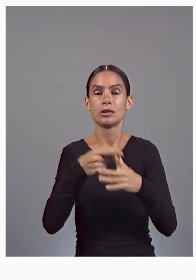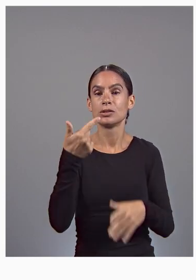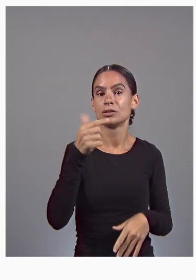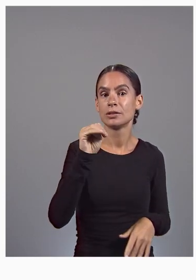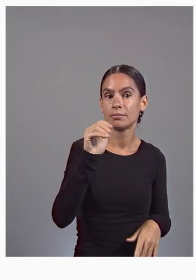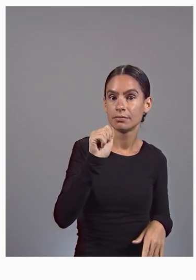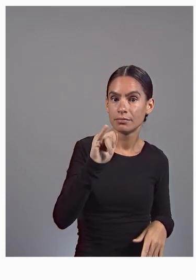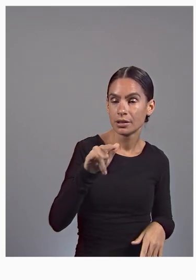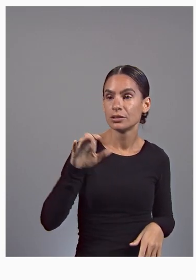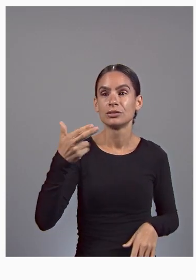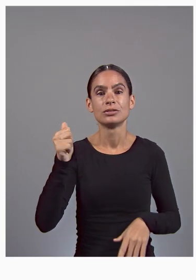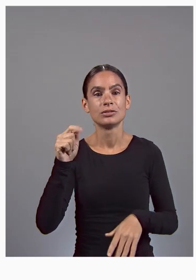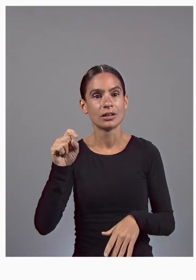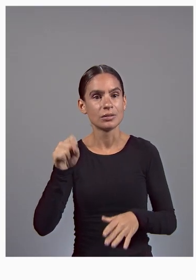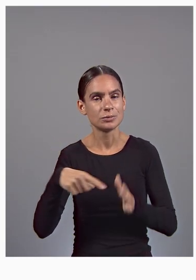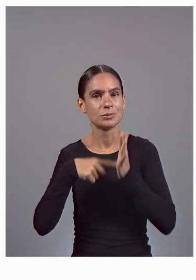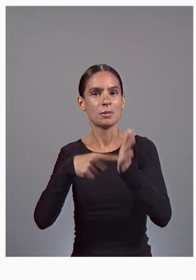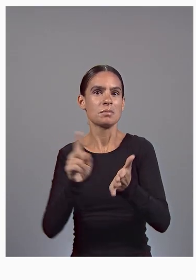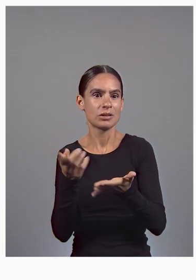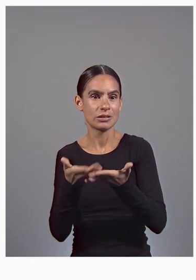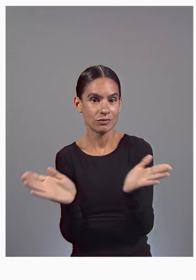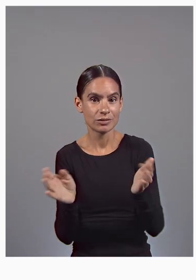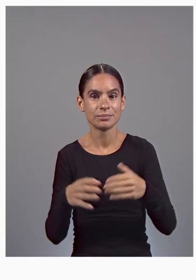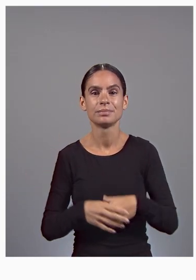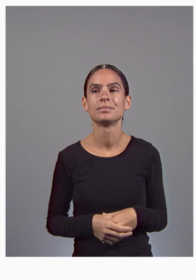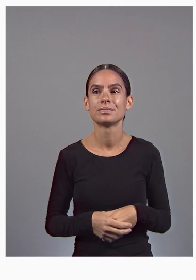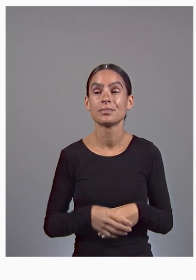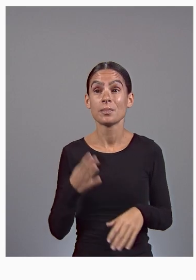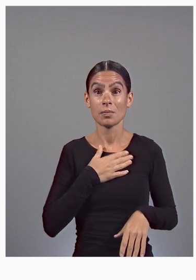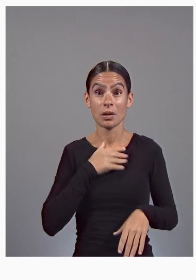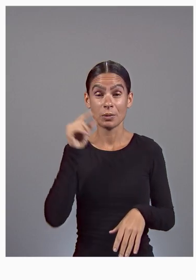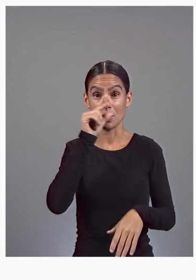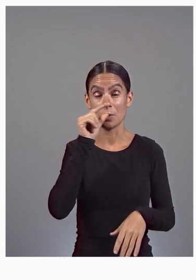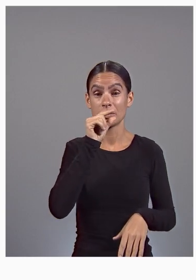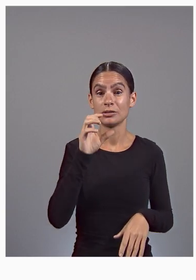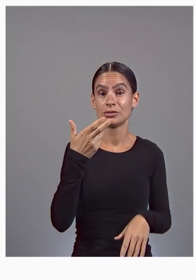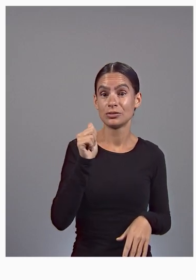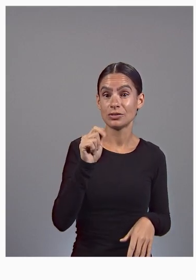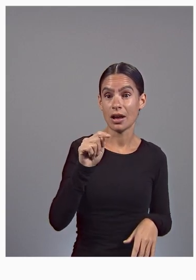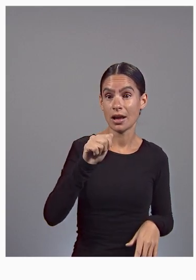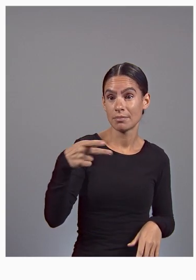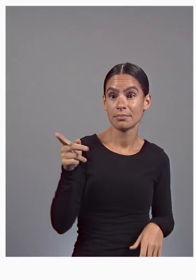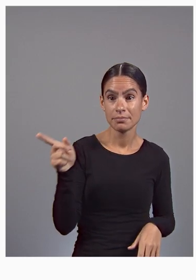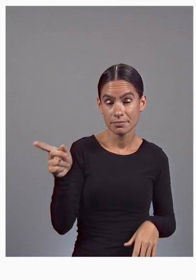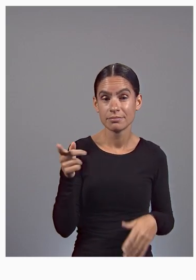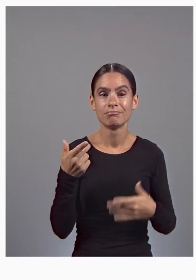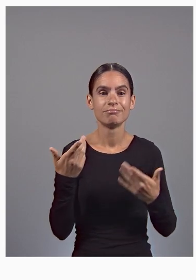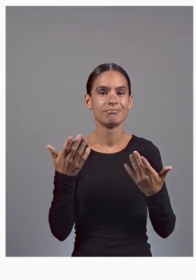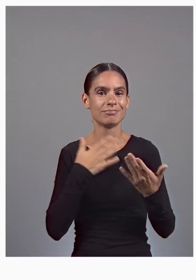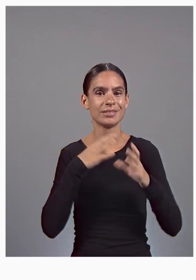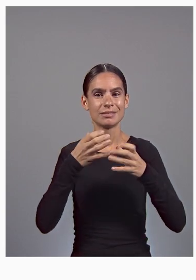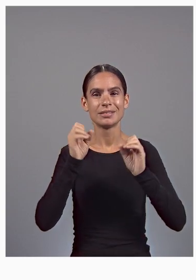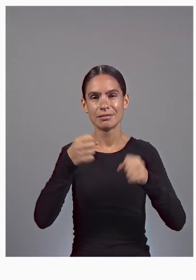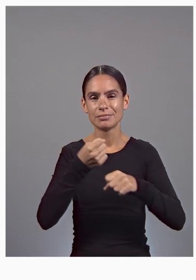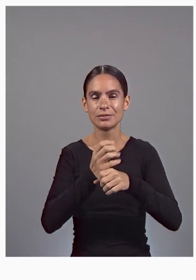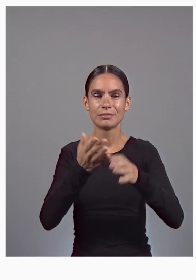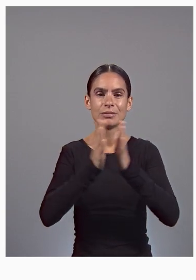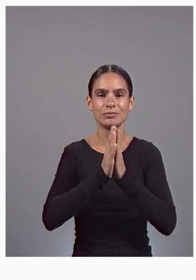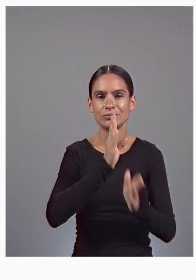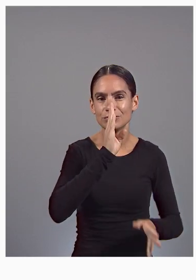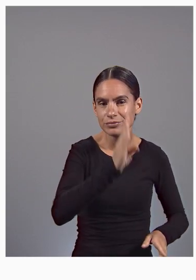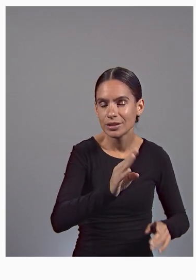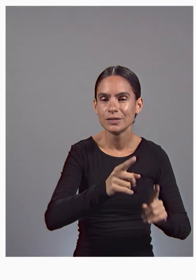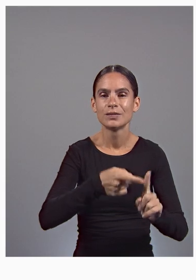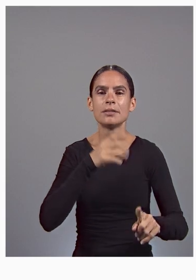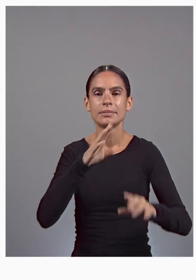are. Here is my Google Chat app. With this, my users can make requests directly from their team chat space,